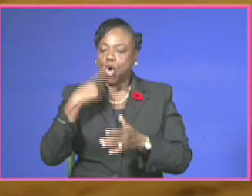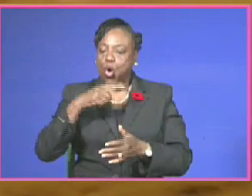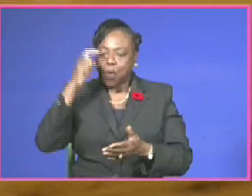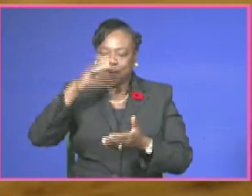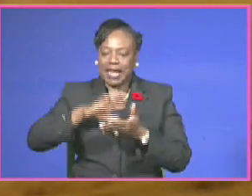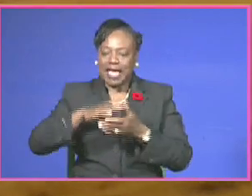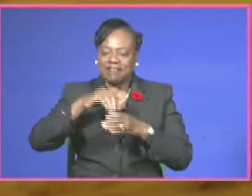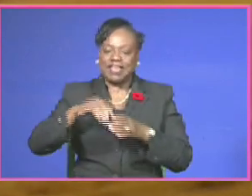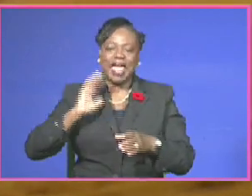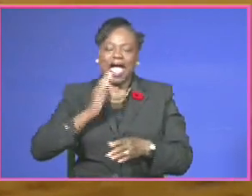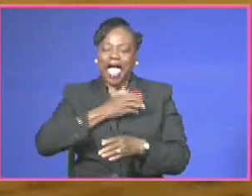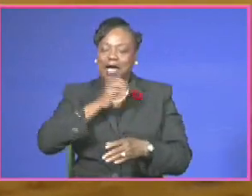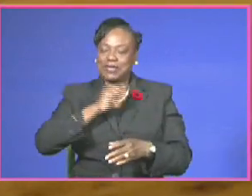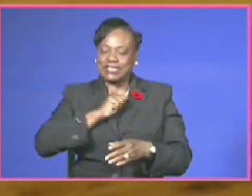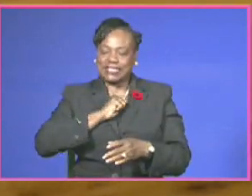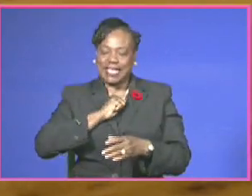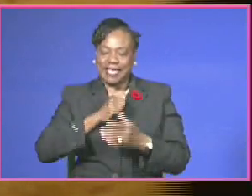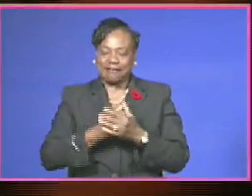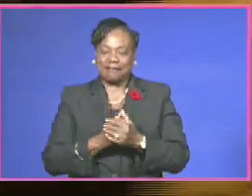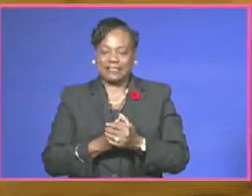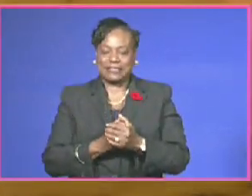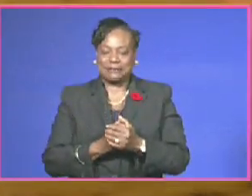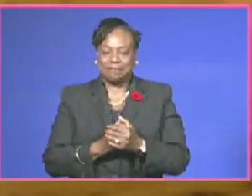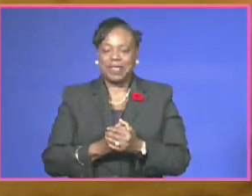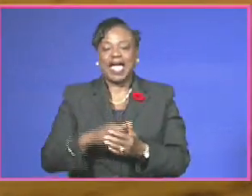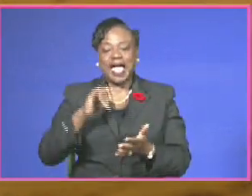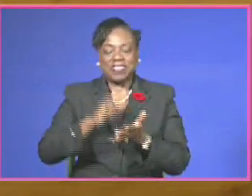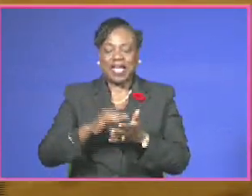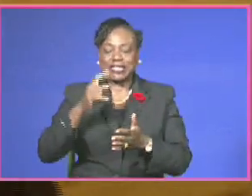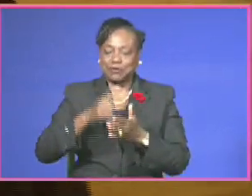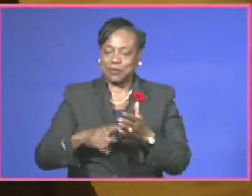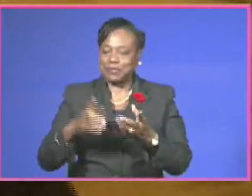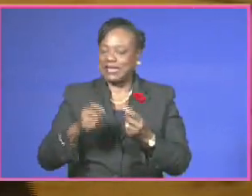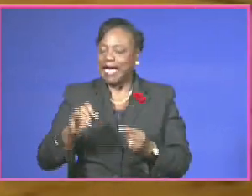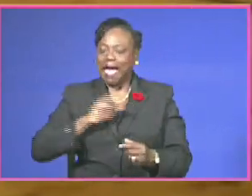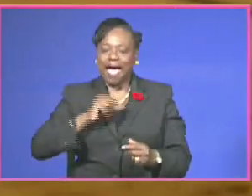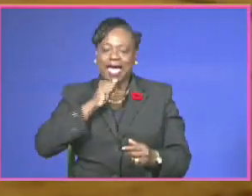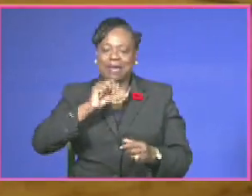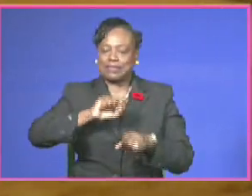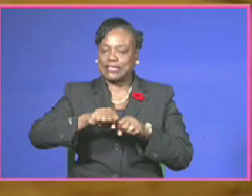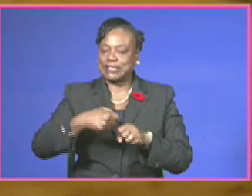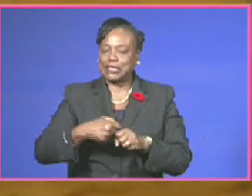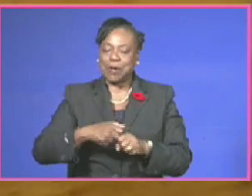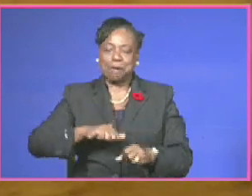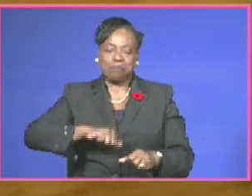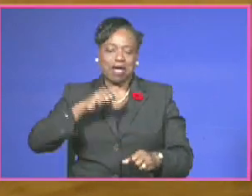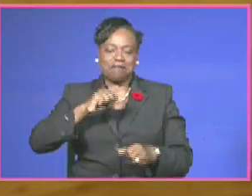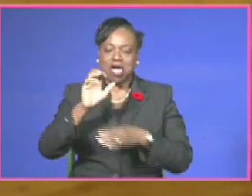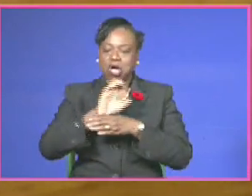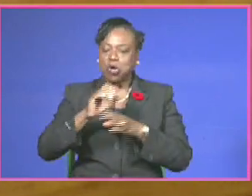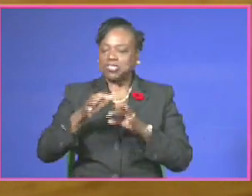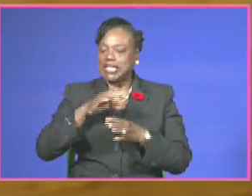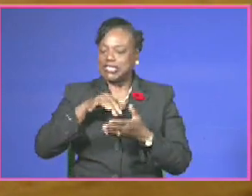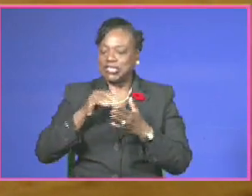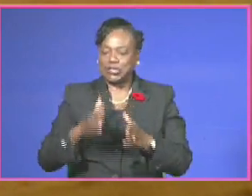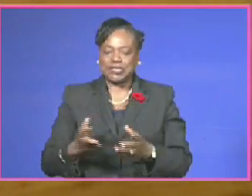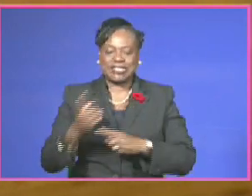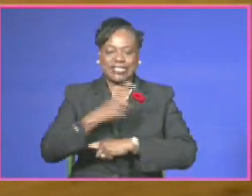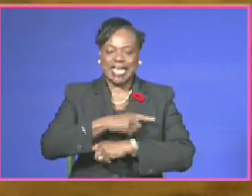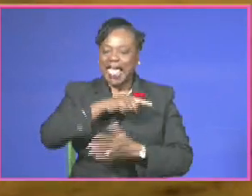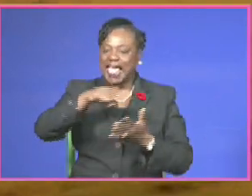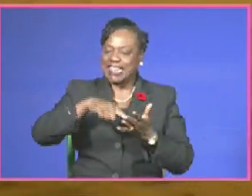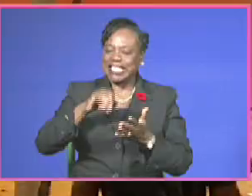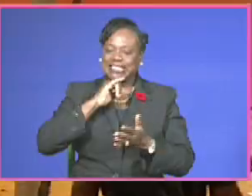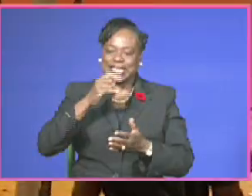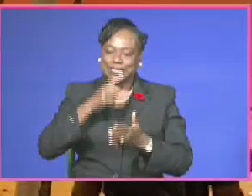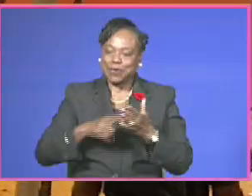ourselves and we dig deep. And that's what we did here this afternoon. I am so very proud of our coaches and our students today. This is what